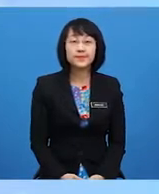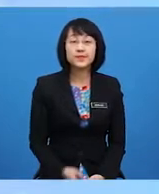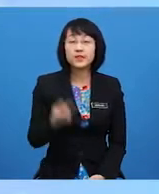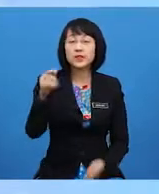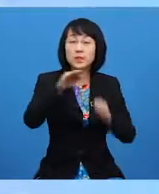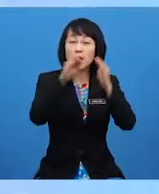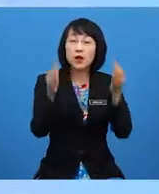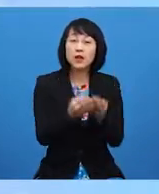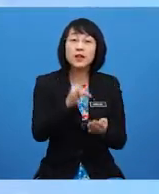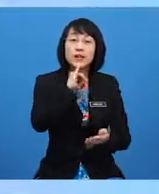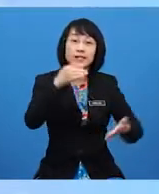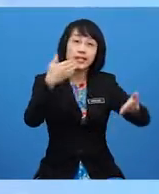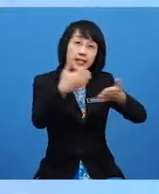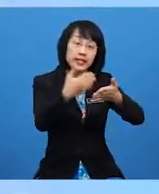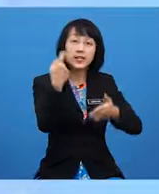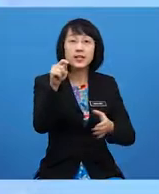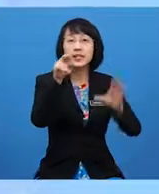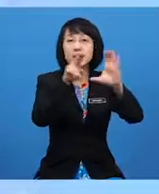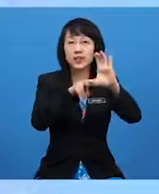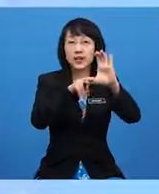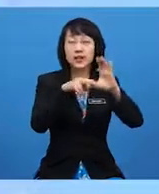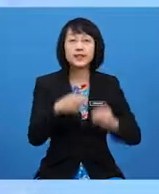The ball is near the chair.